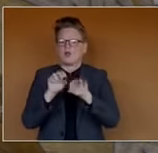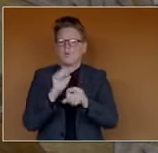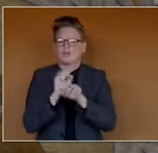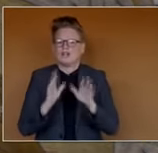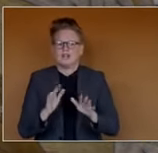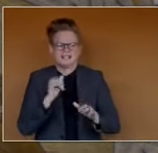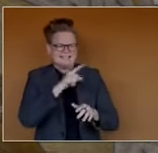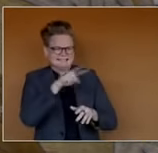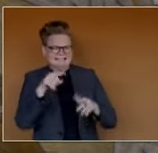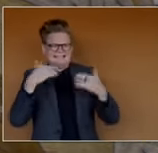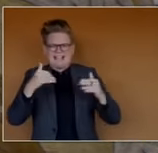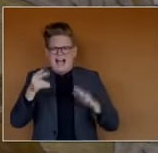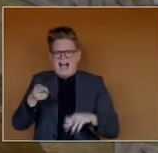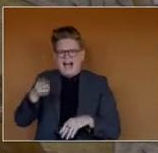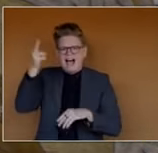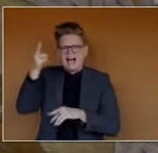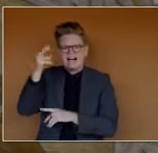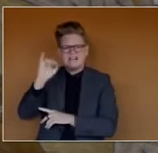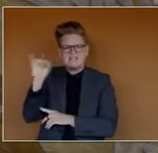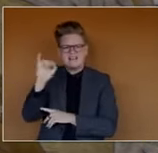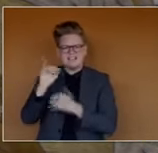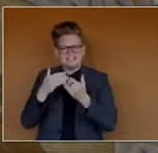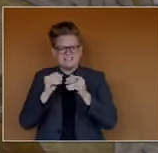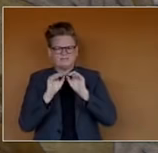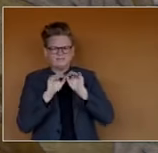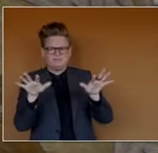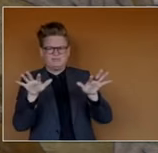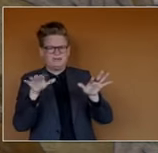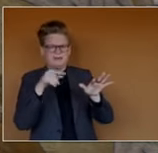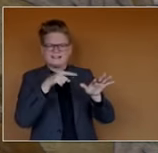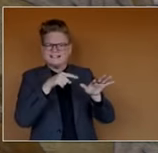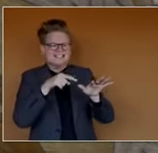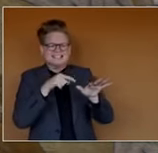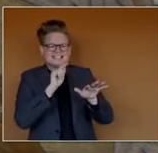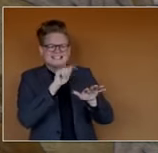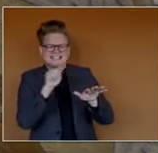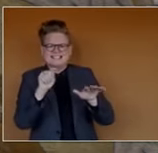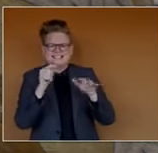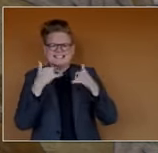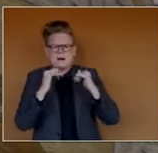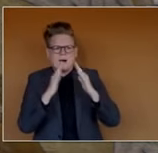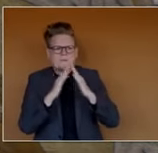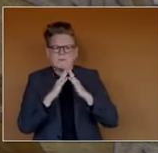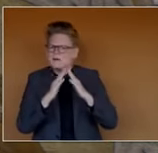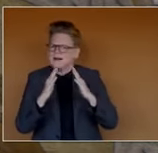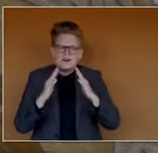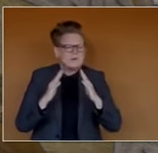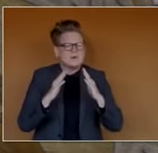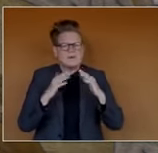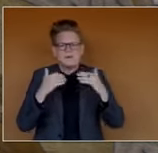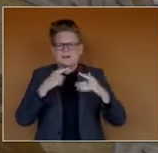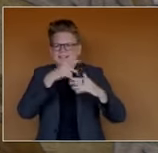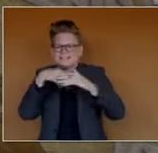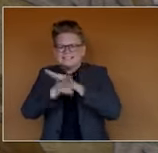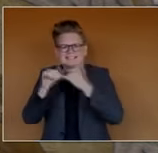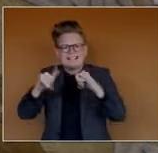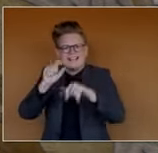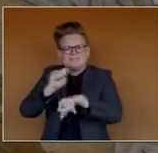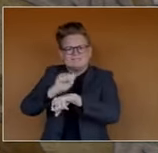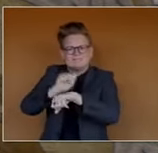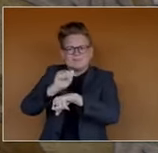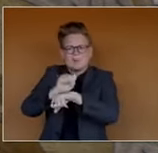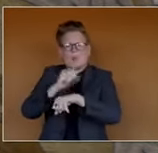COVID. We know so many of those communities really need our help. And at a time when people need government the